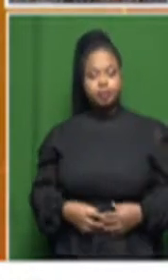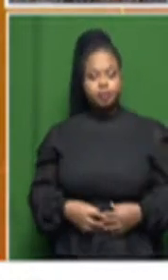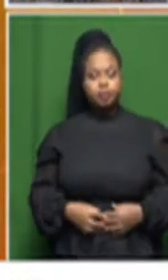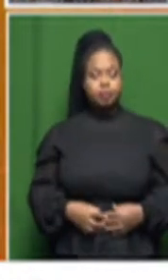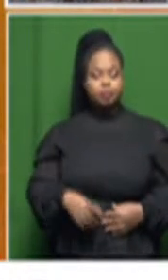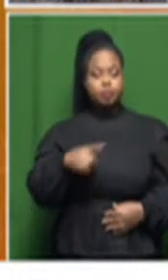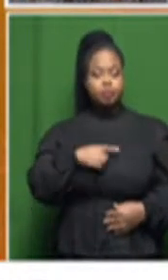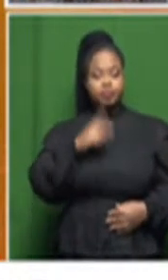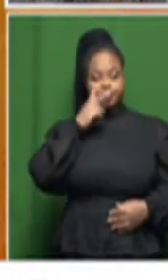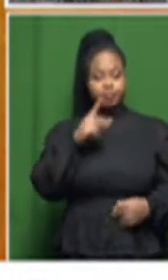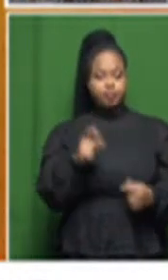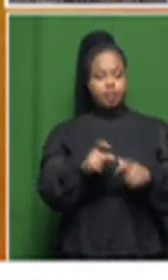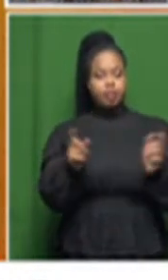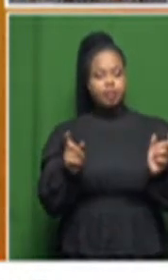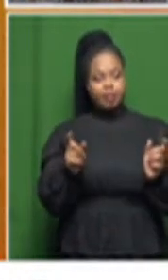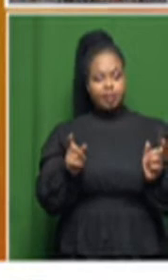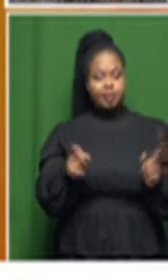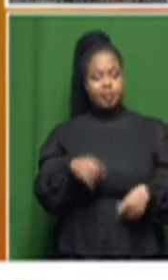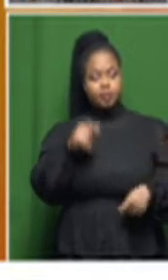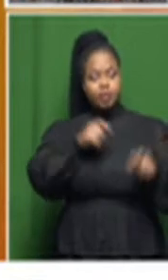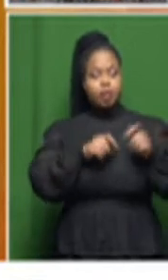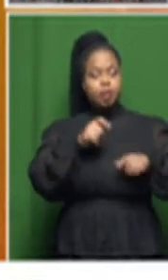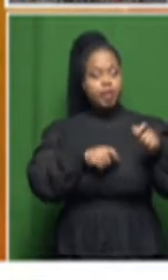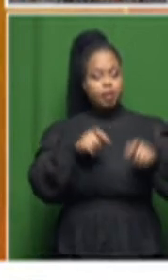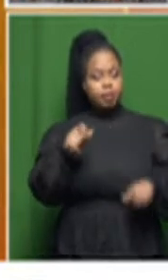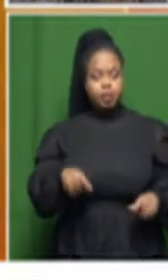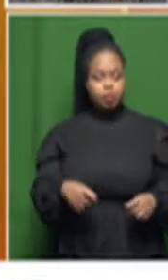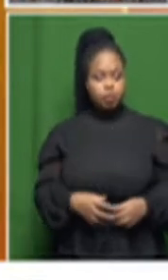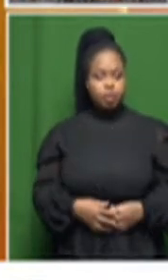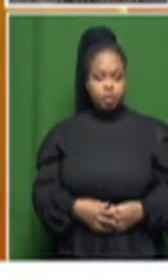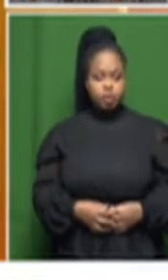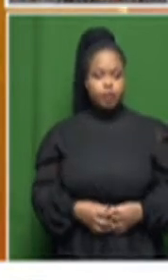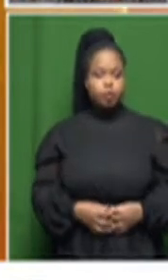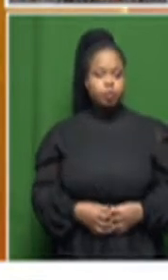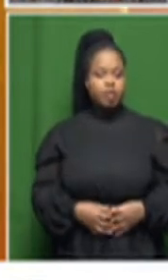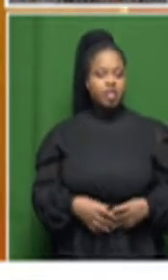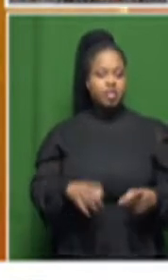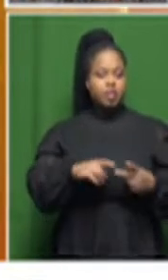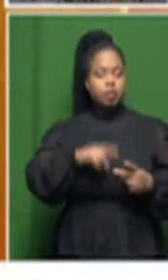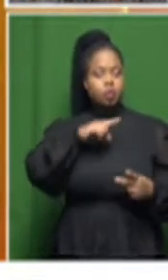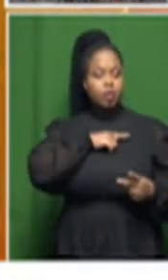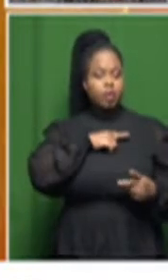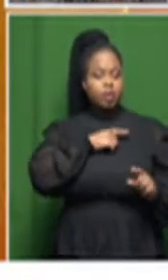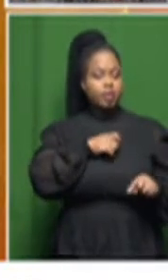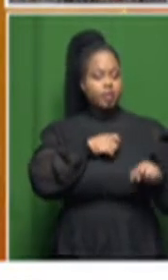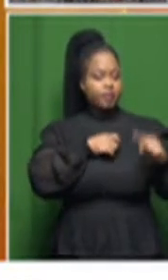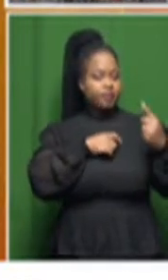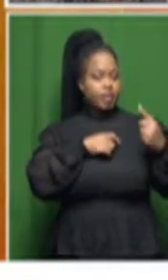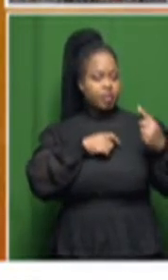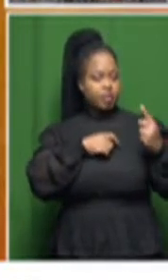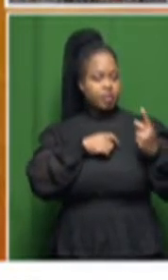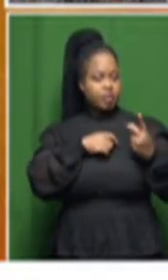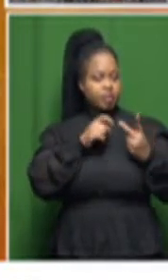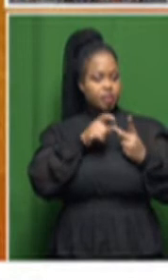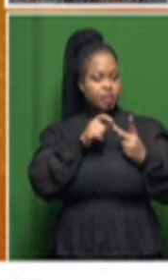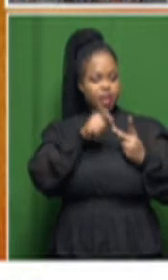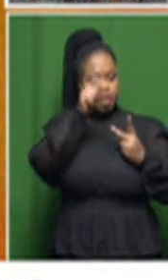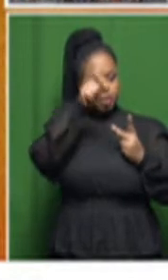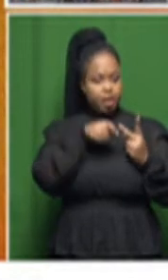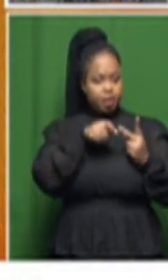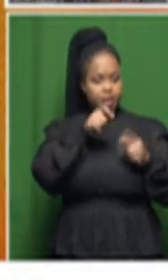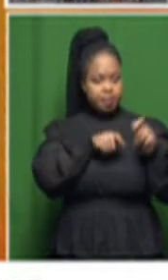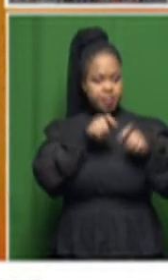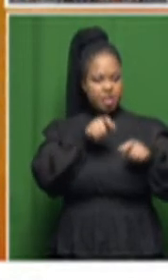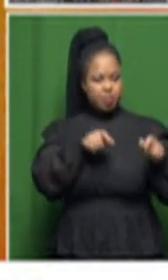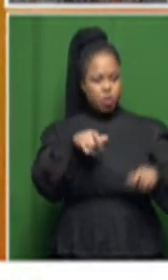gap between the actual population, which is the first bar, followed by the second bar, which is the population vaccinated.